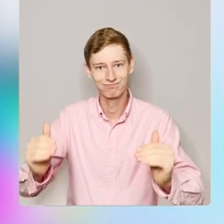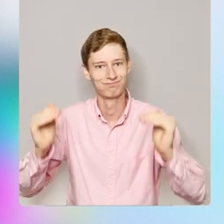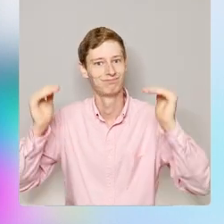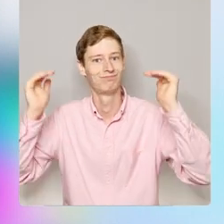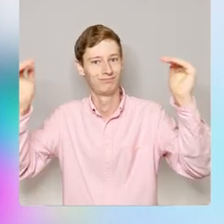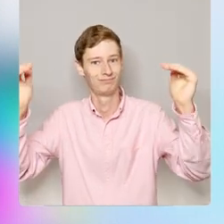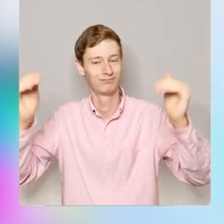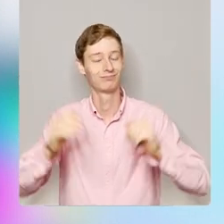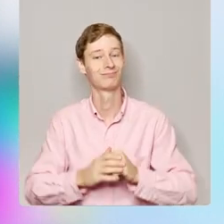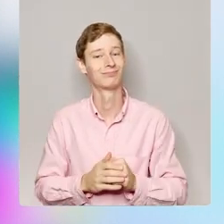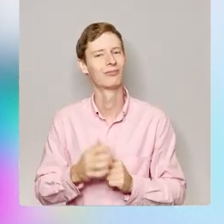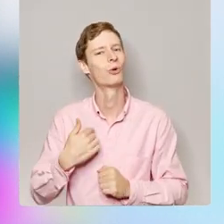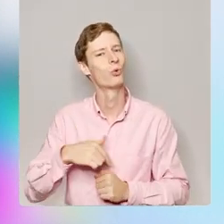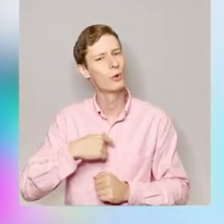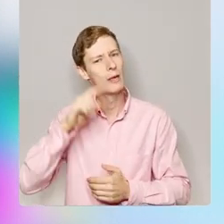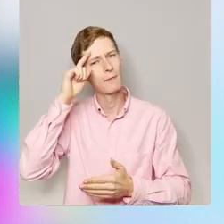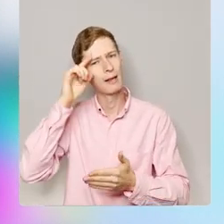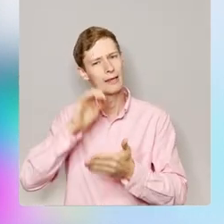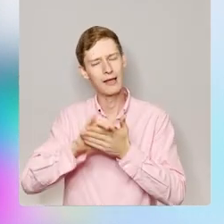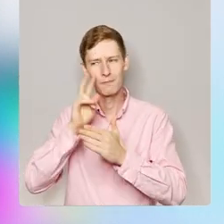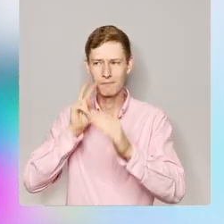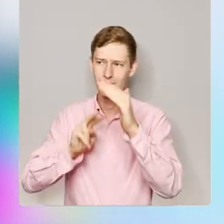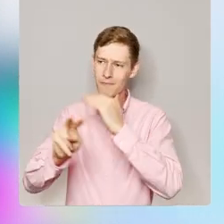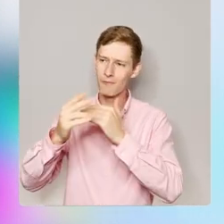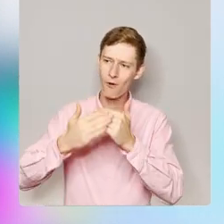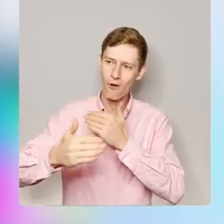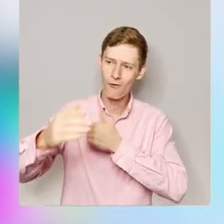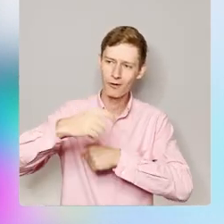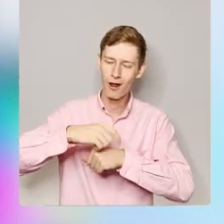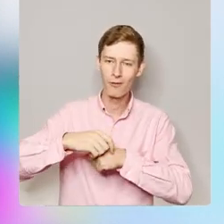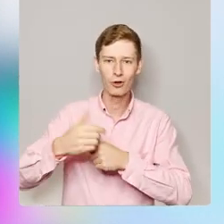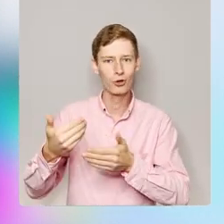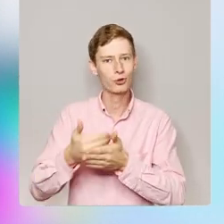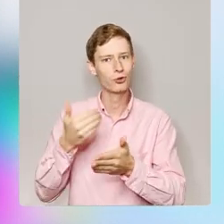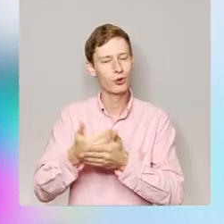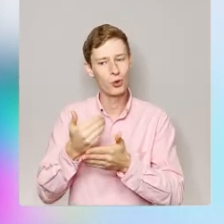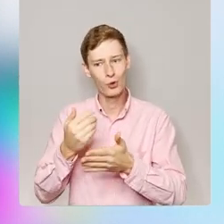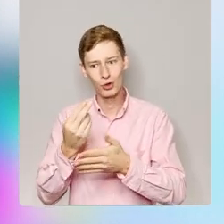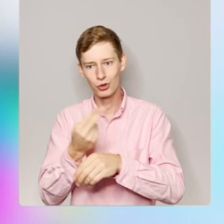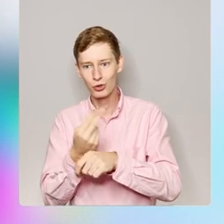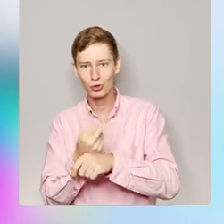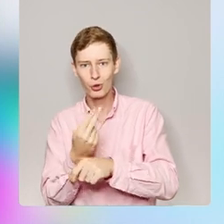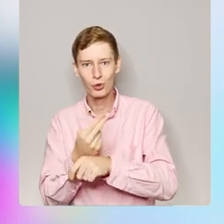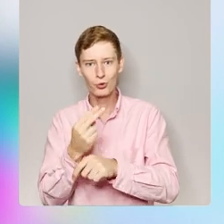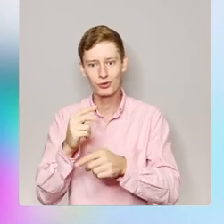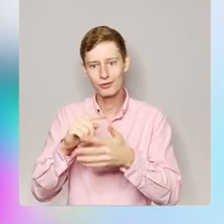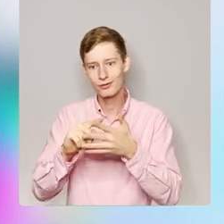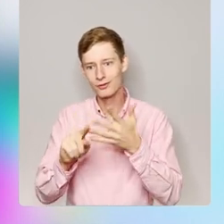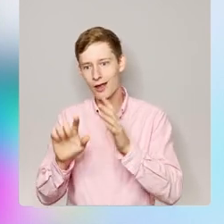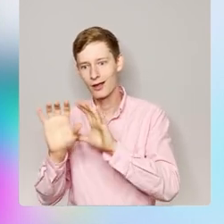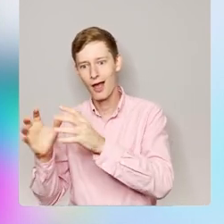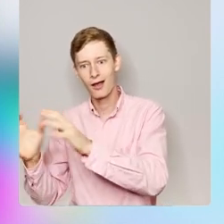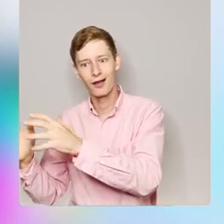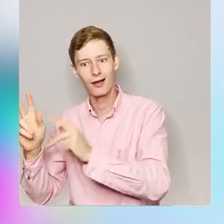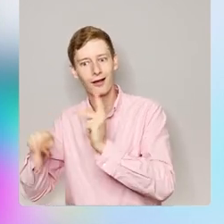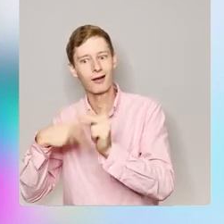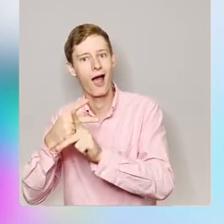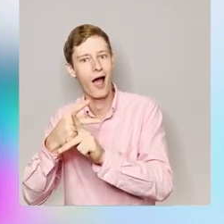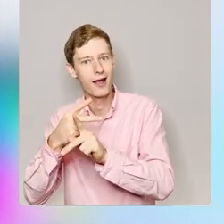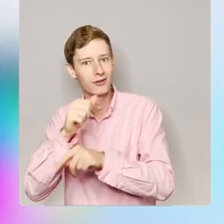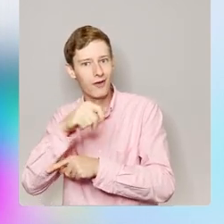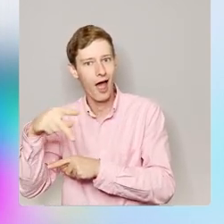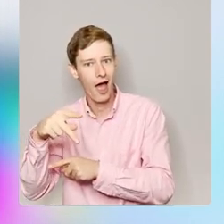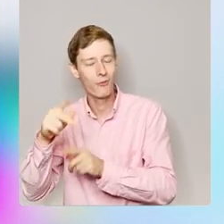Over time, we believe it's inevitable that other categories of experiences will emerge on Quest. And that's what we're going to talk about